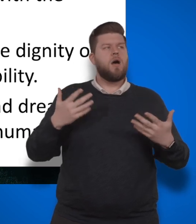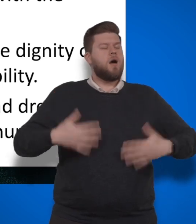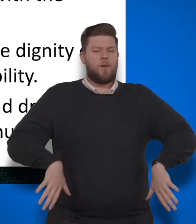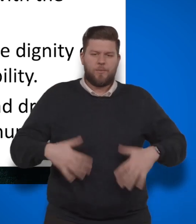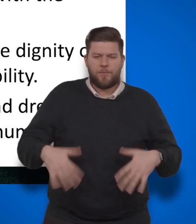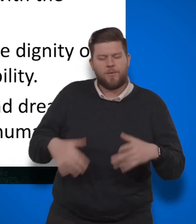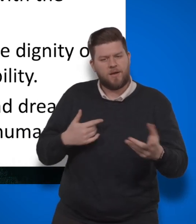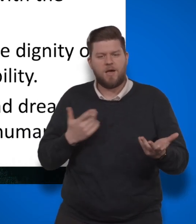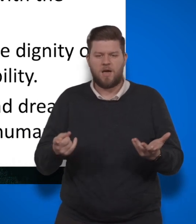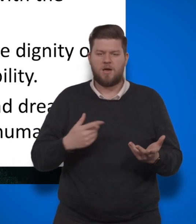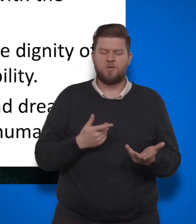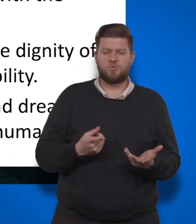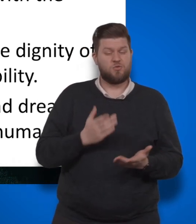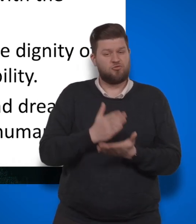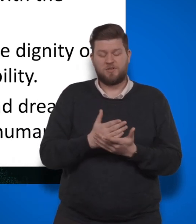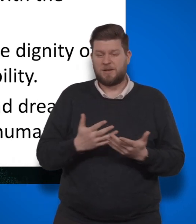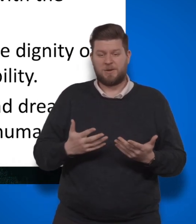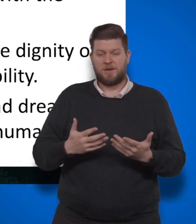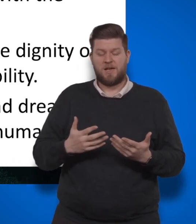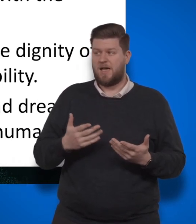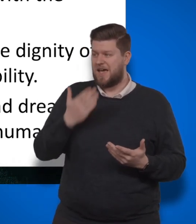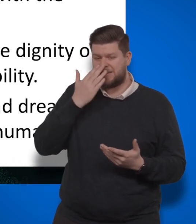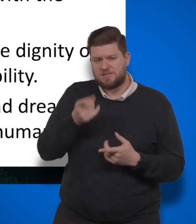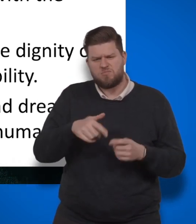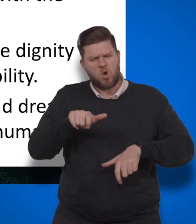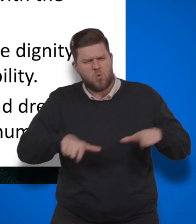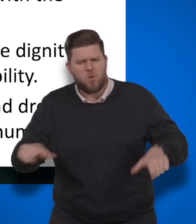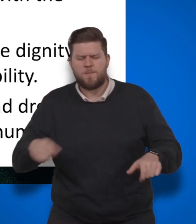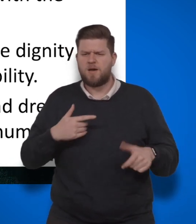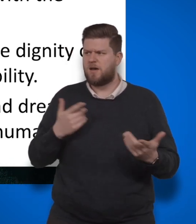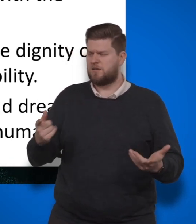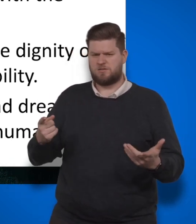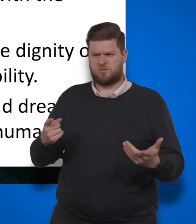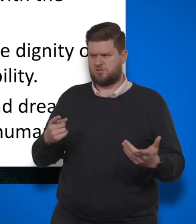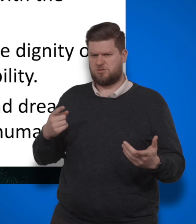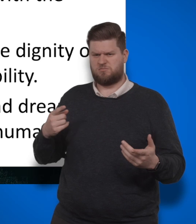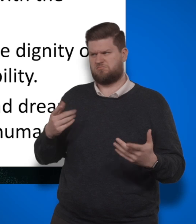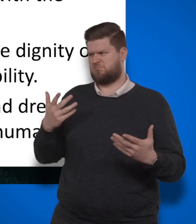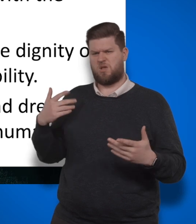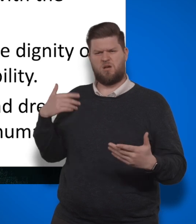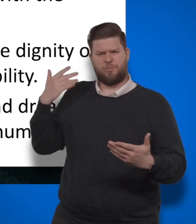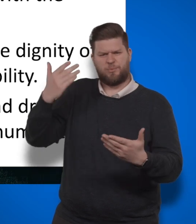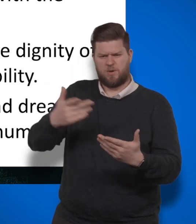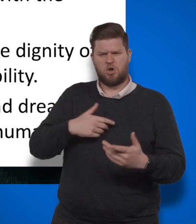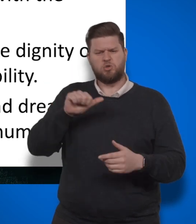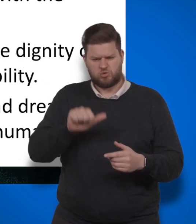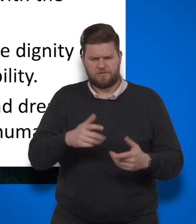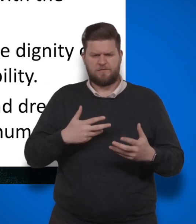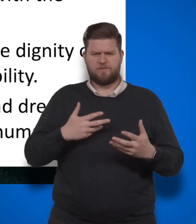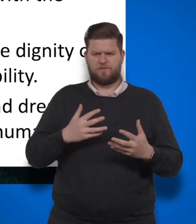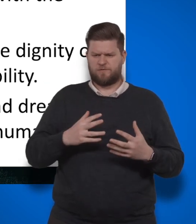that humans were always intended to undergo radical enhancement. We're intended to be